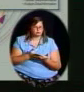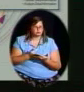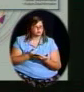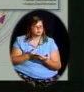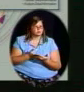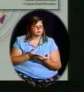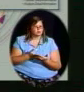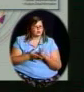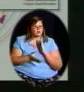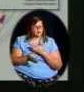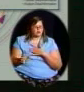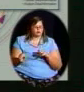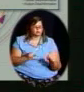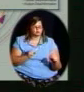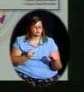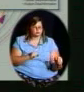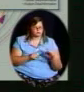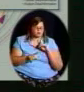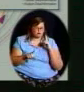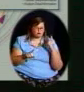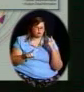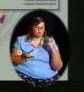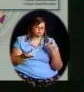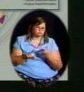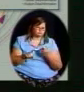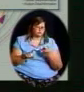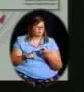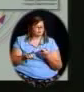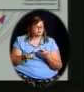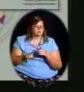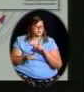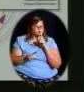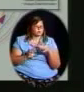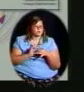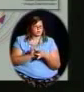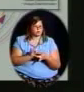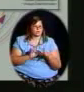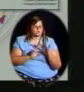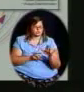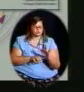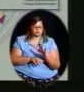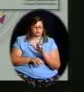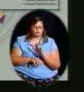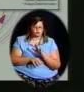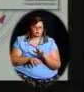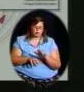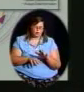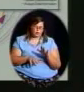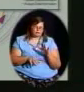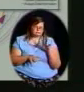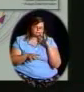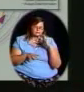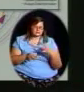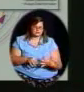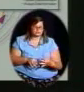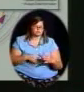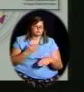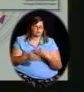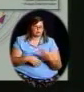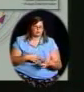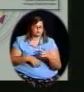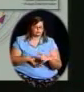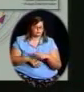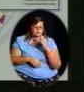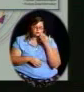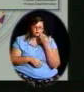strategic directions and our objectives and our goals, it really relates to your board-adopted decision-making process. We have to know what it is